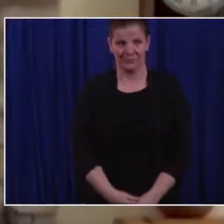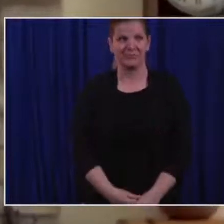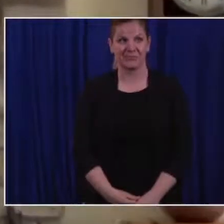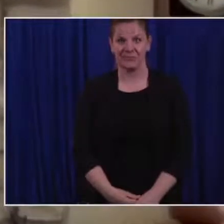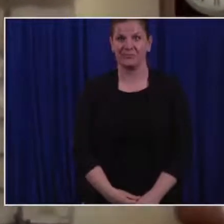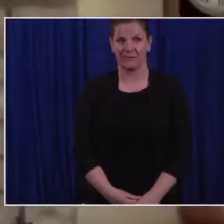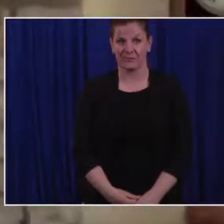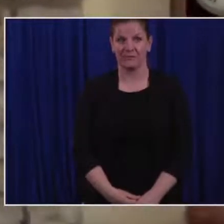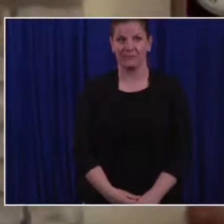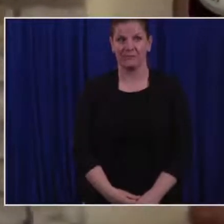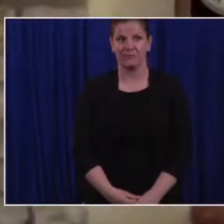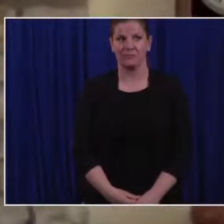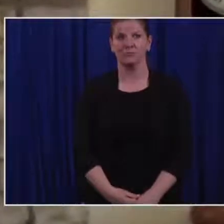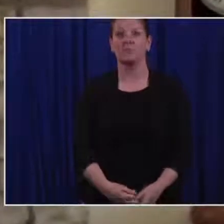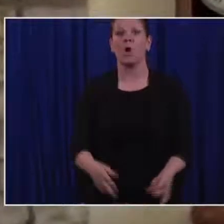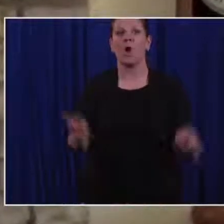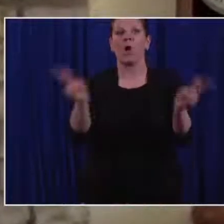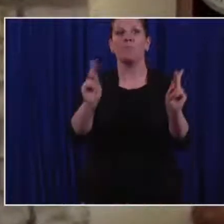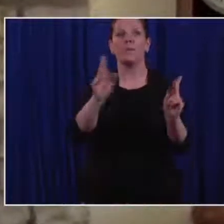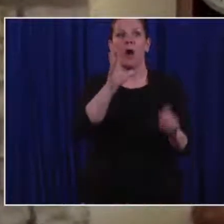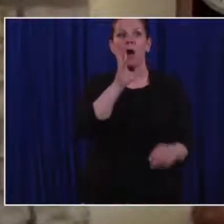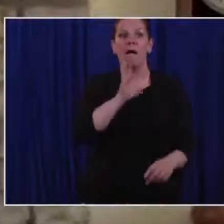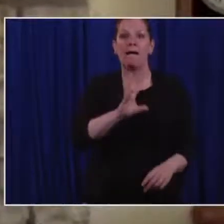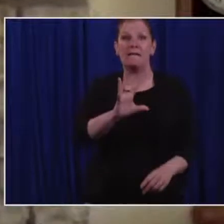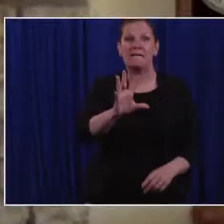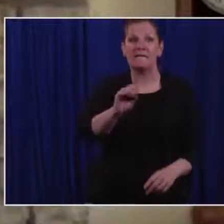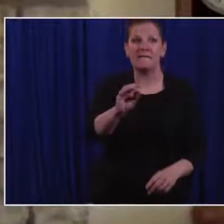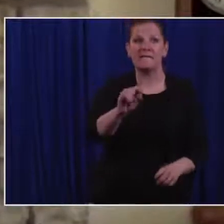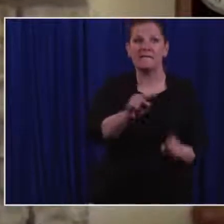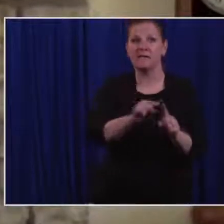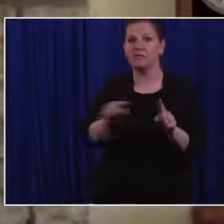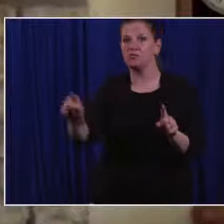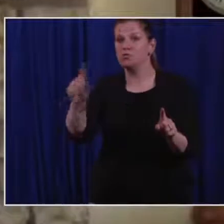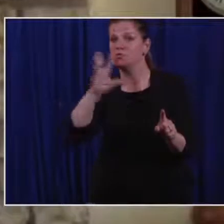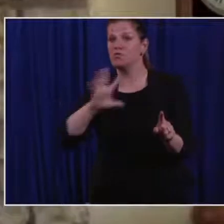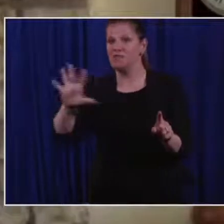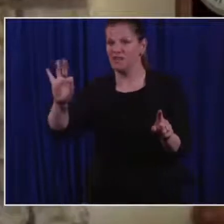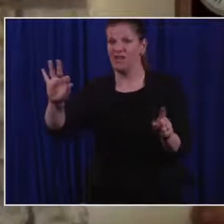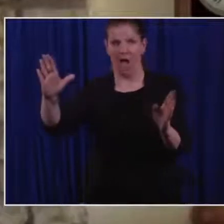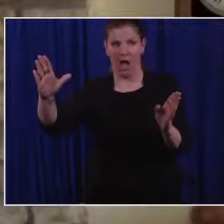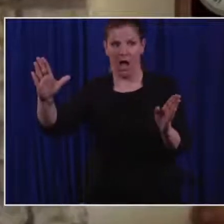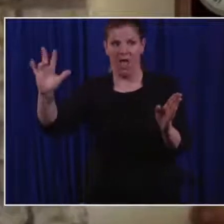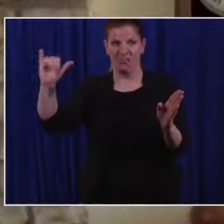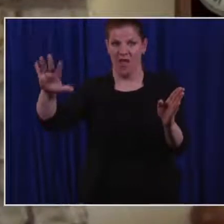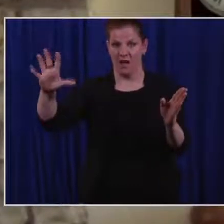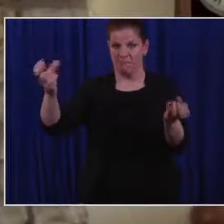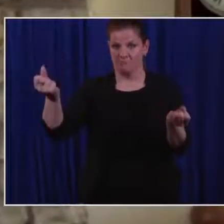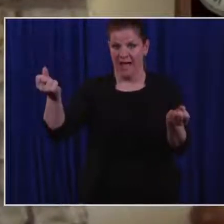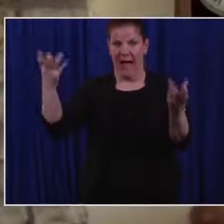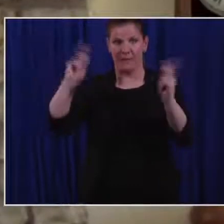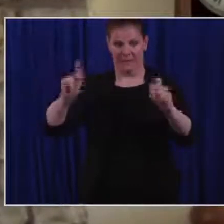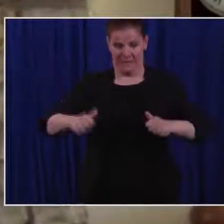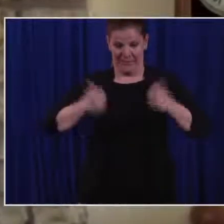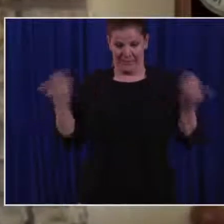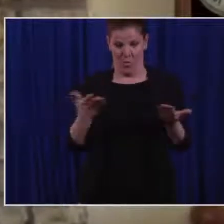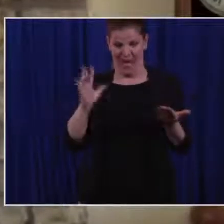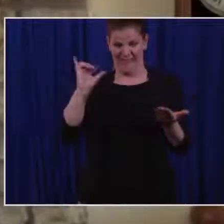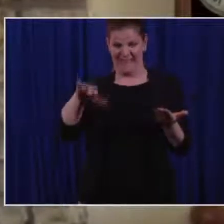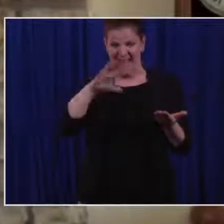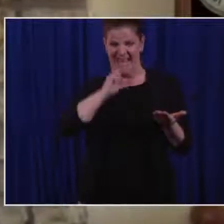Those 50 to 59 years of age, total population in Ohio is approximately 1.2